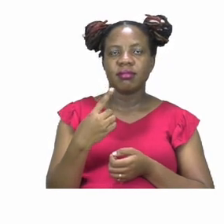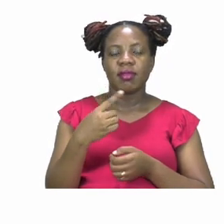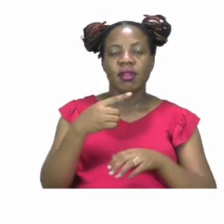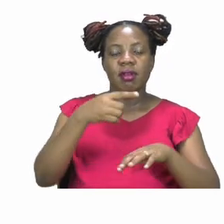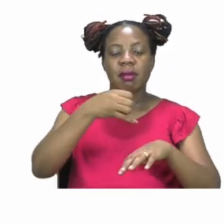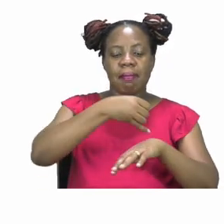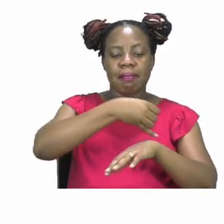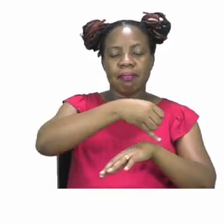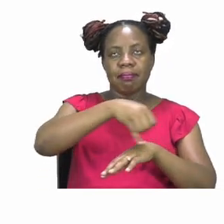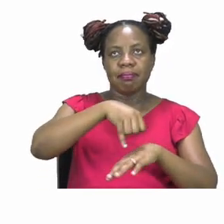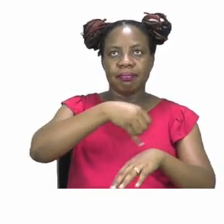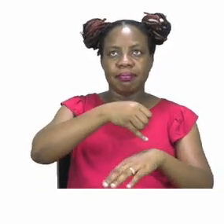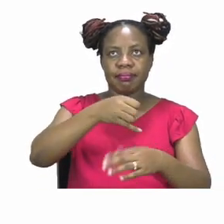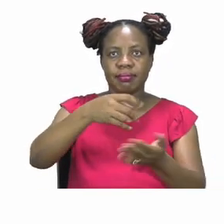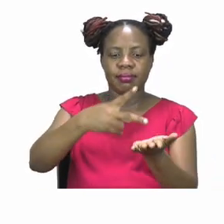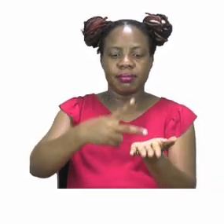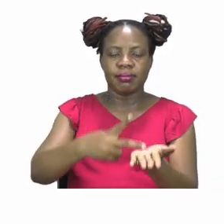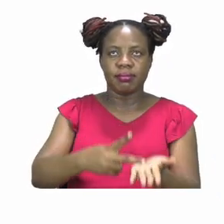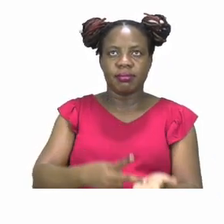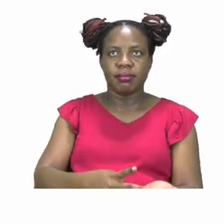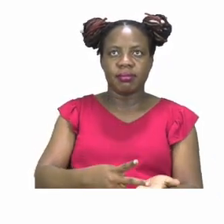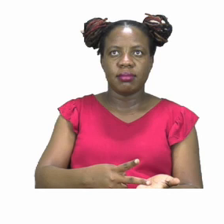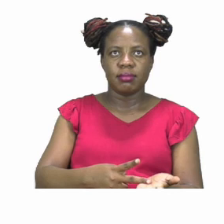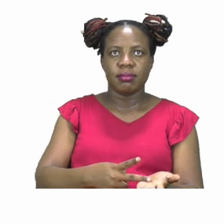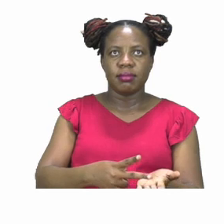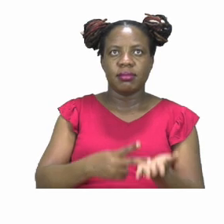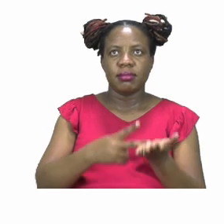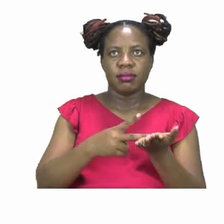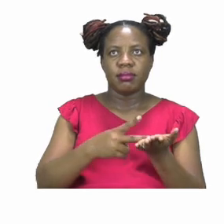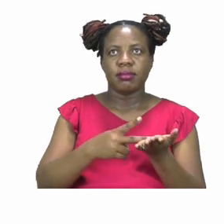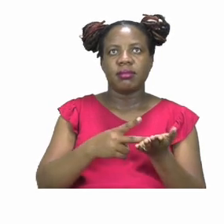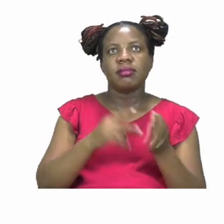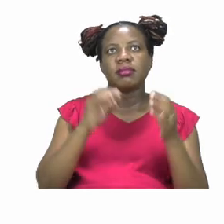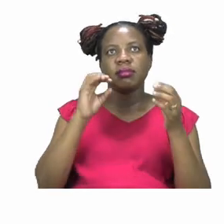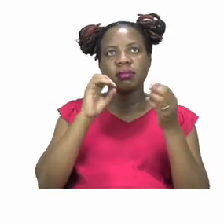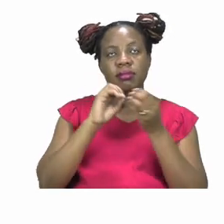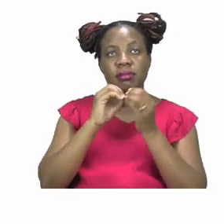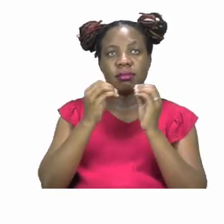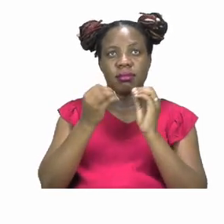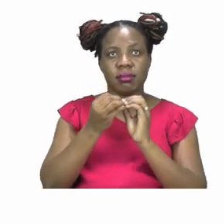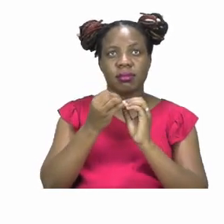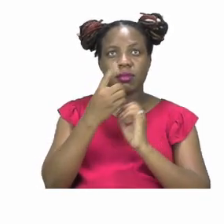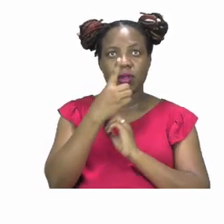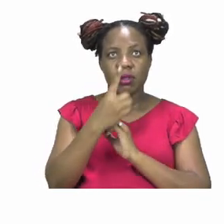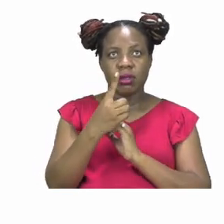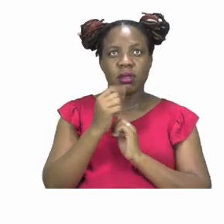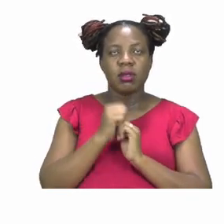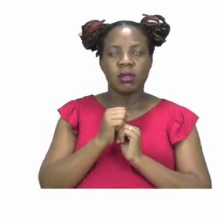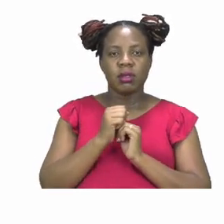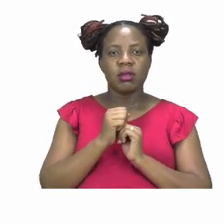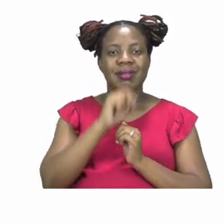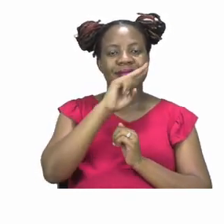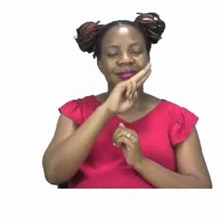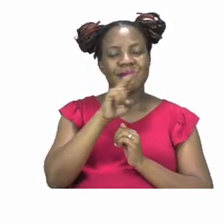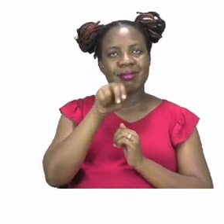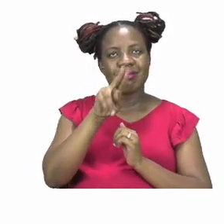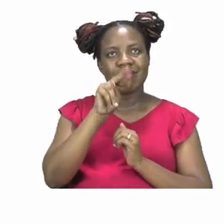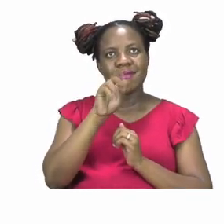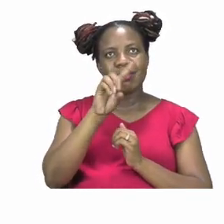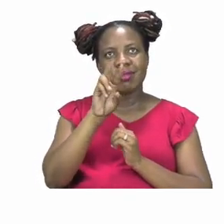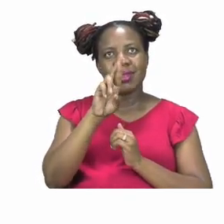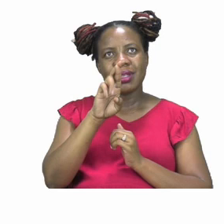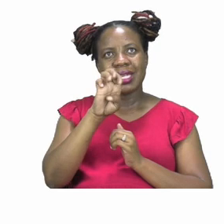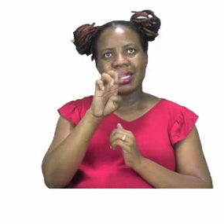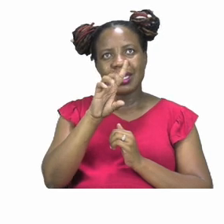values. At number 1, it says how many hundreds, tens, and units